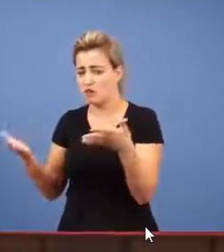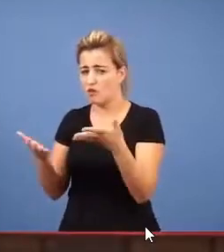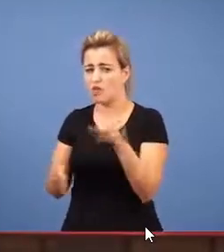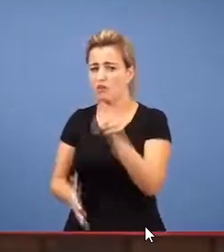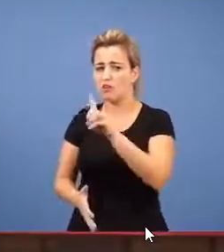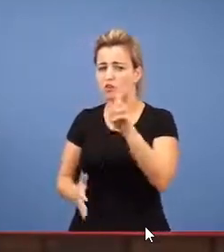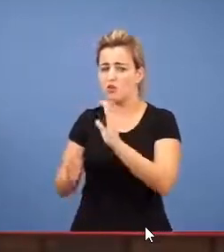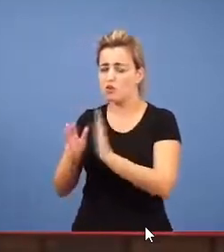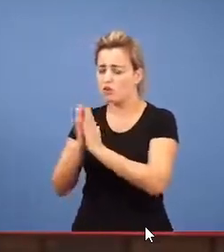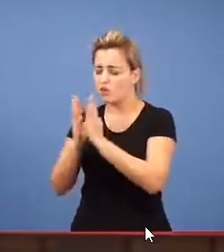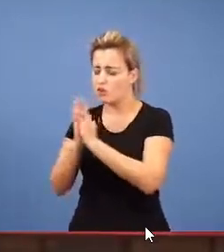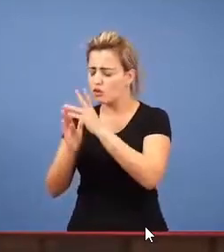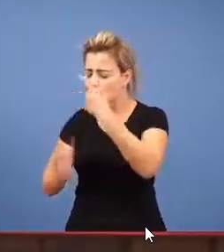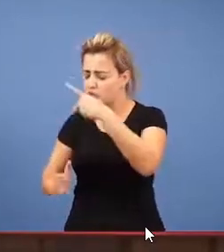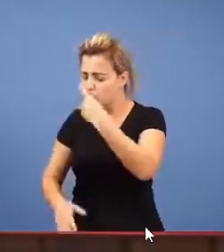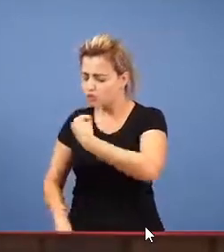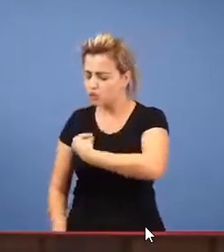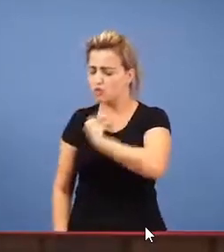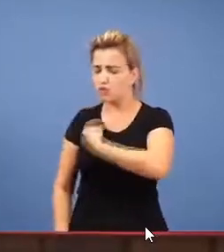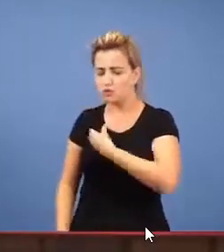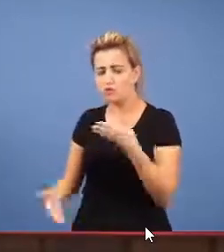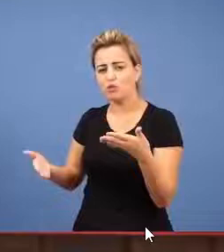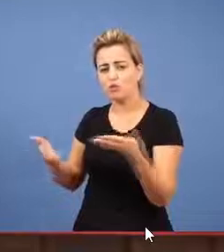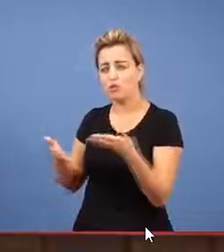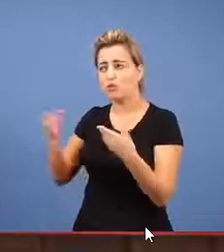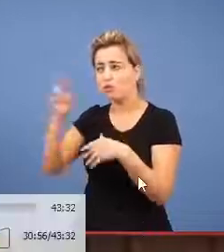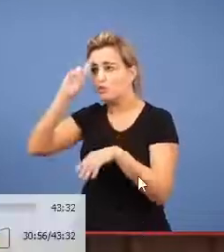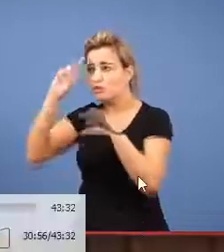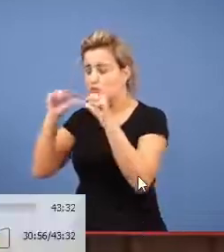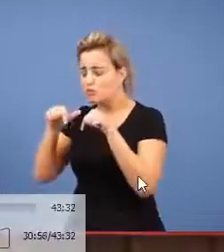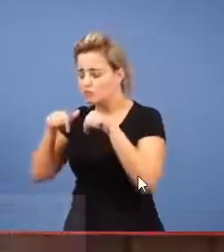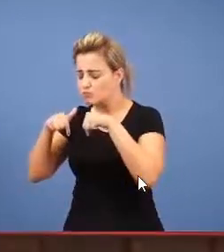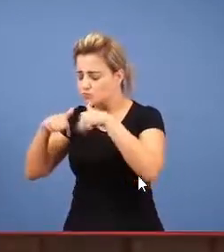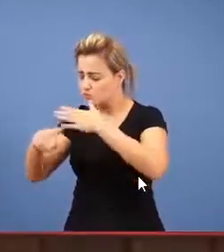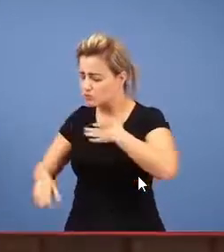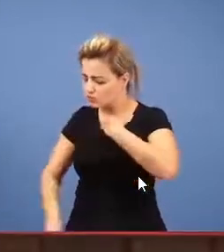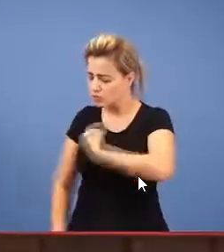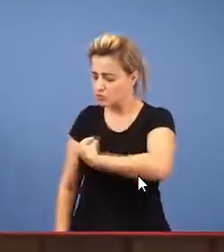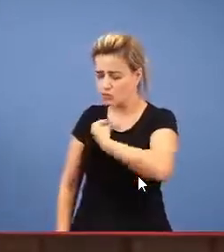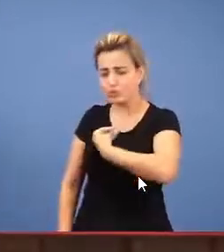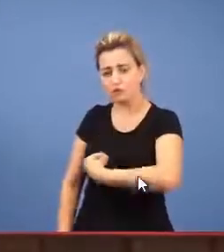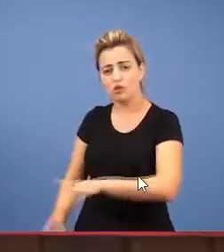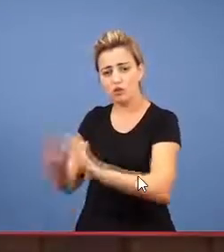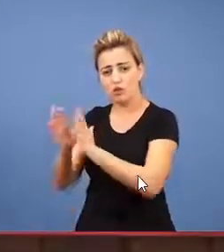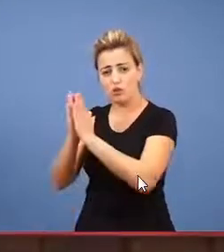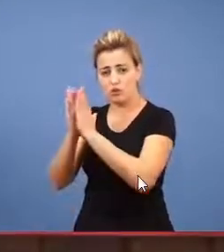pray for my enemy. No, no, don't do this. Pray for yourself. Pray for yourself. That's it.